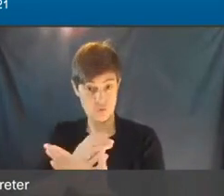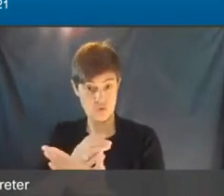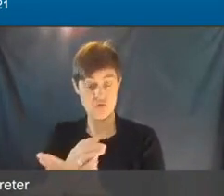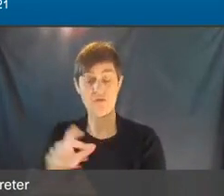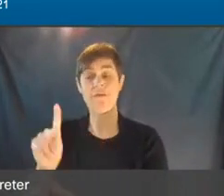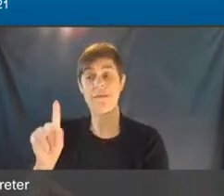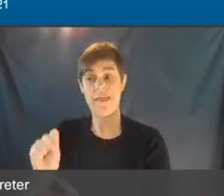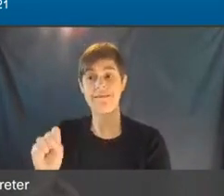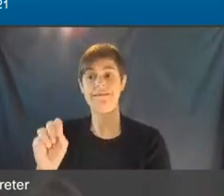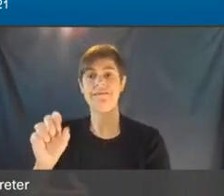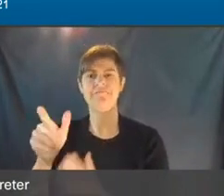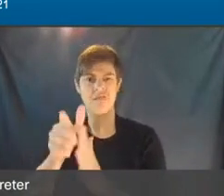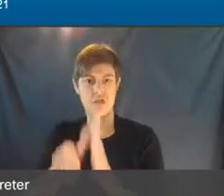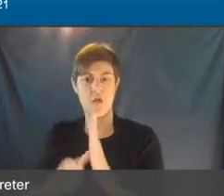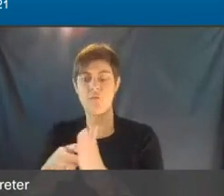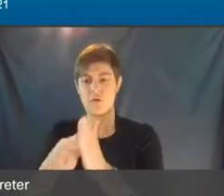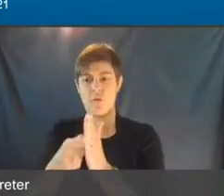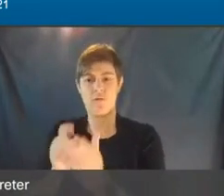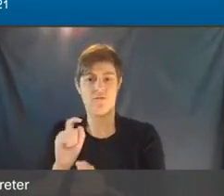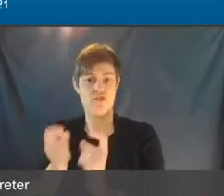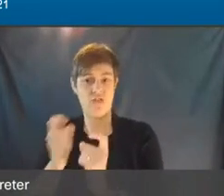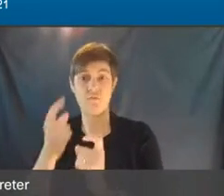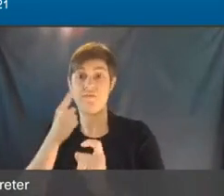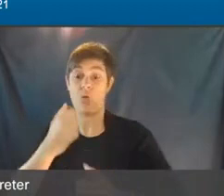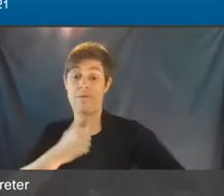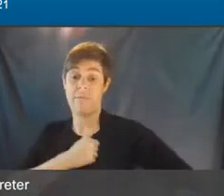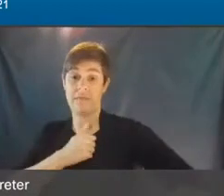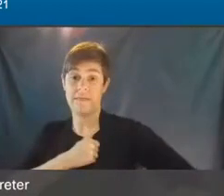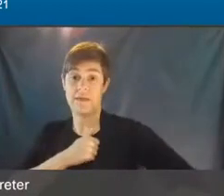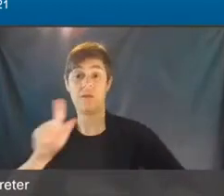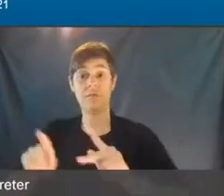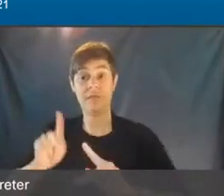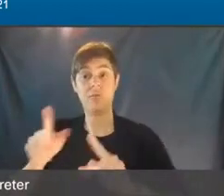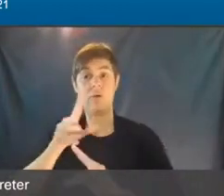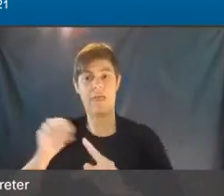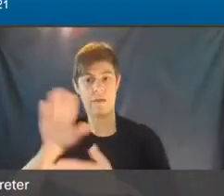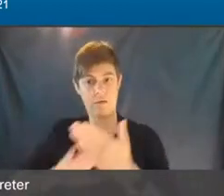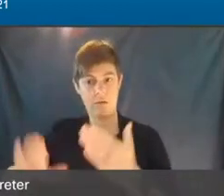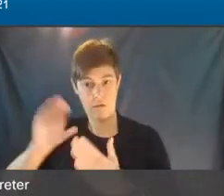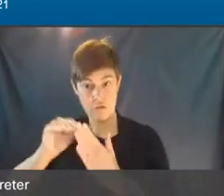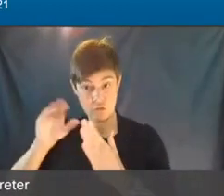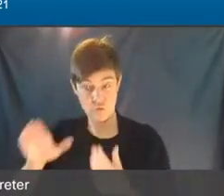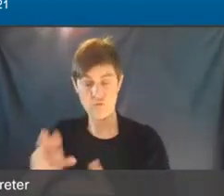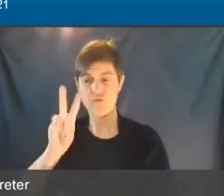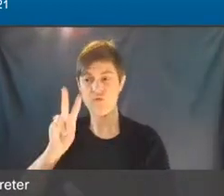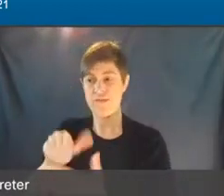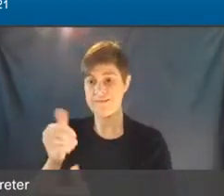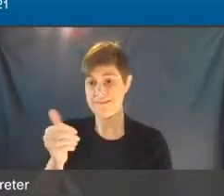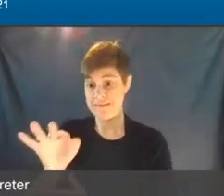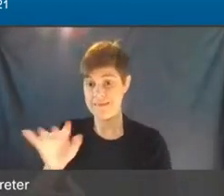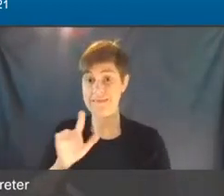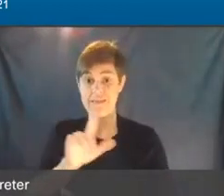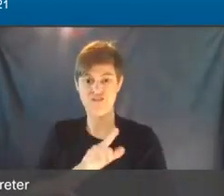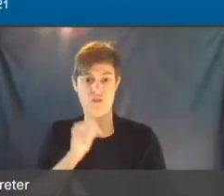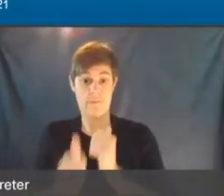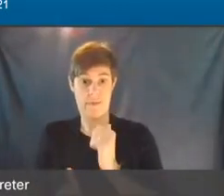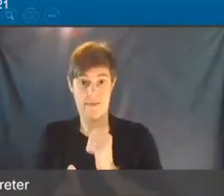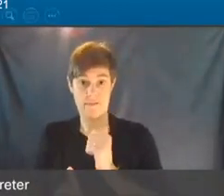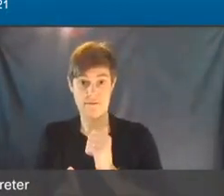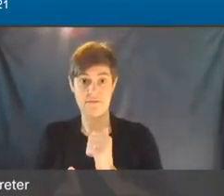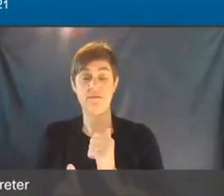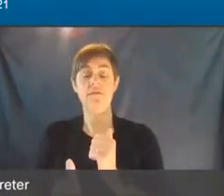and Kansas statute required adjustment for military personnel and college students. In 2019, the legislature passed